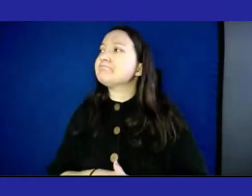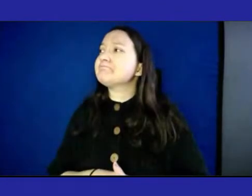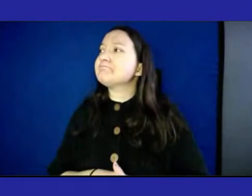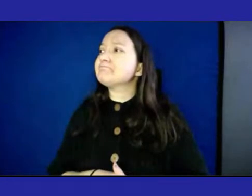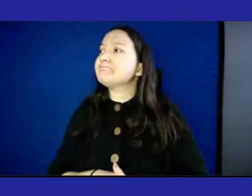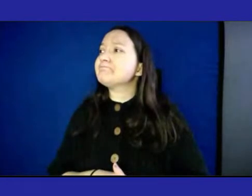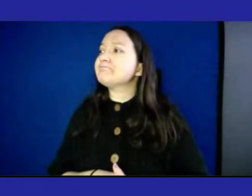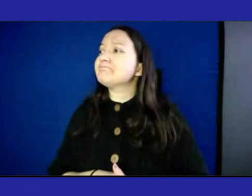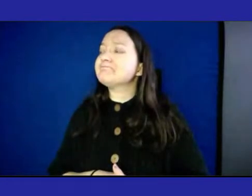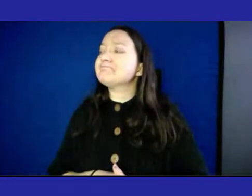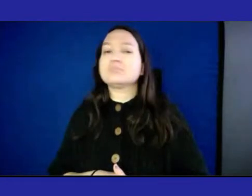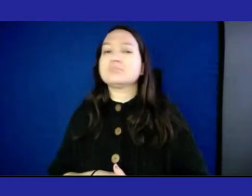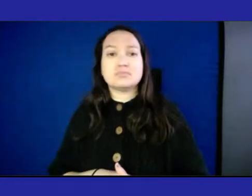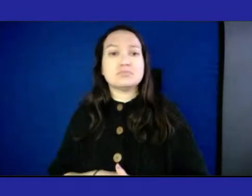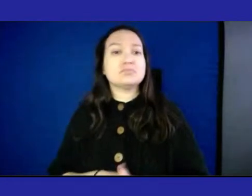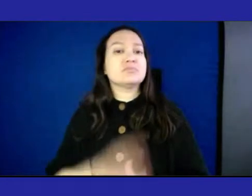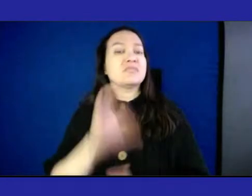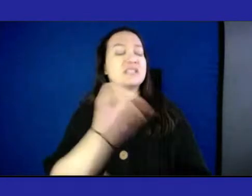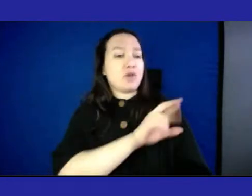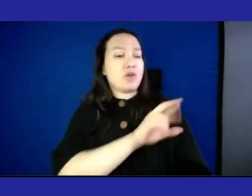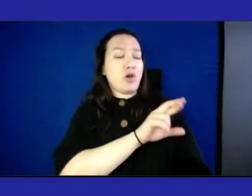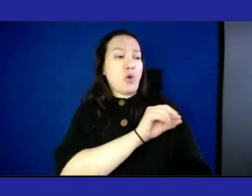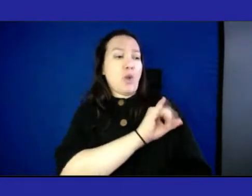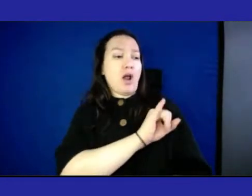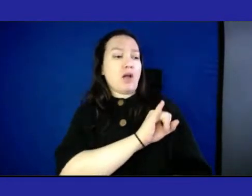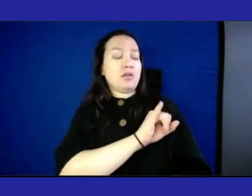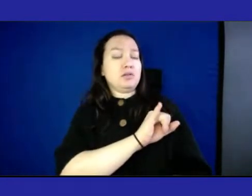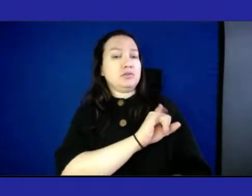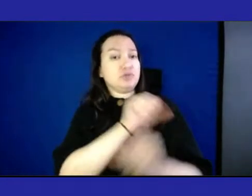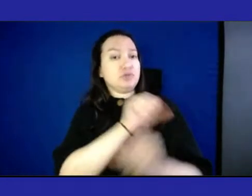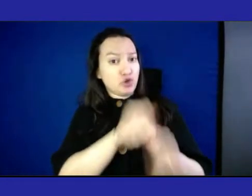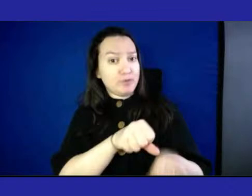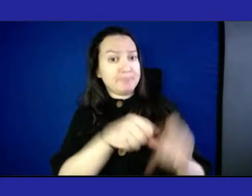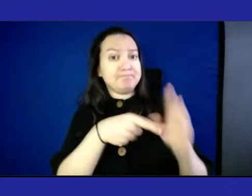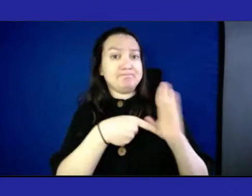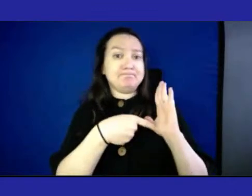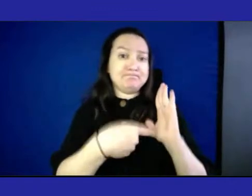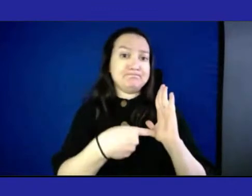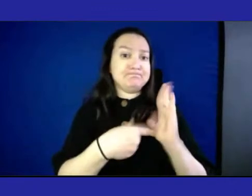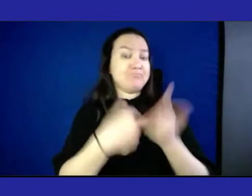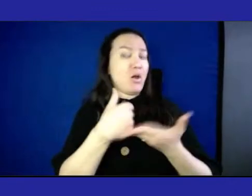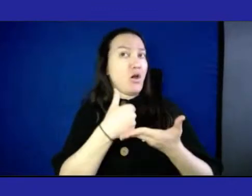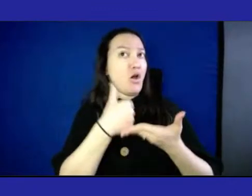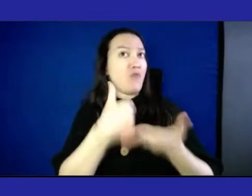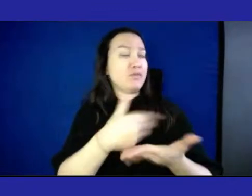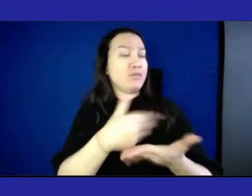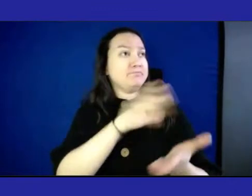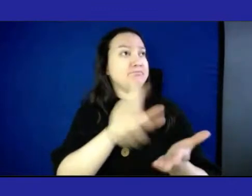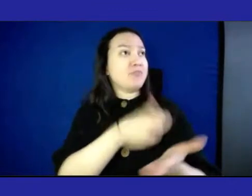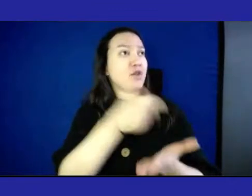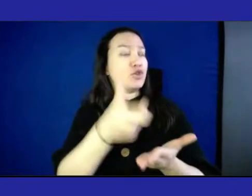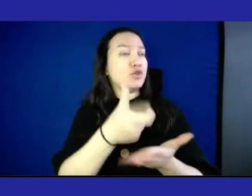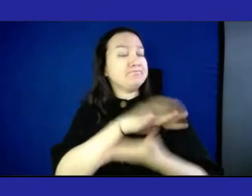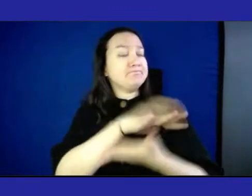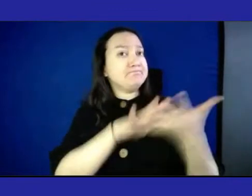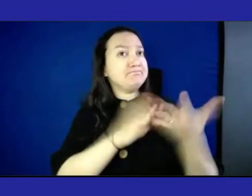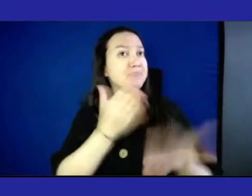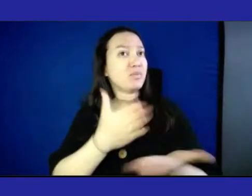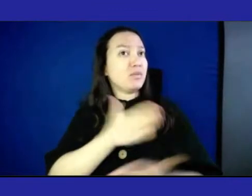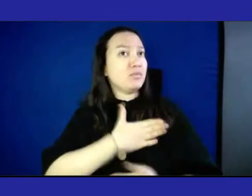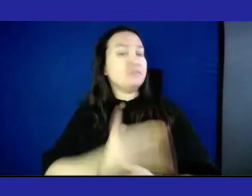the whole ROI could be demonstrated to be helpful, maybe others would be willing to. The